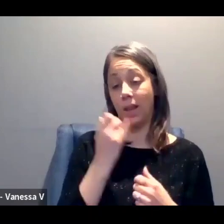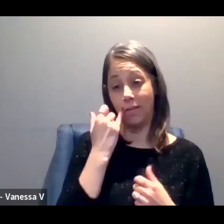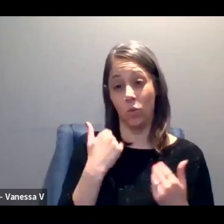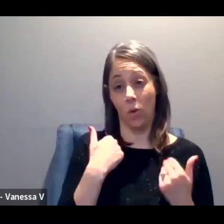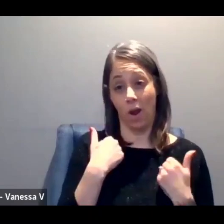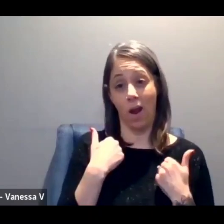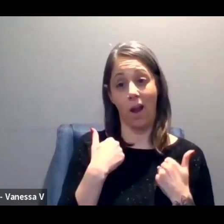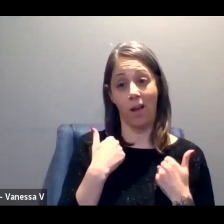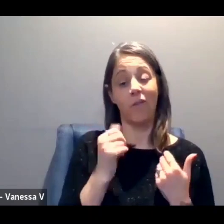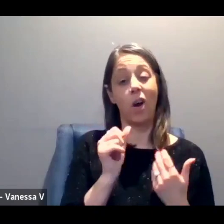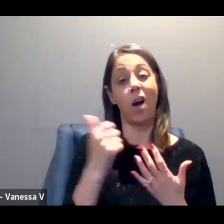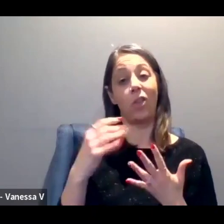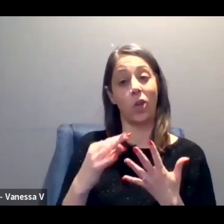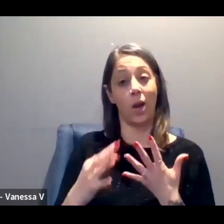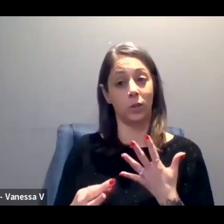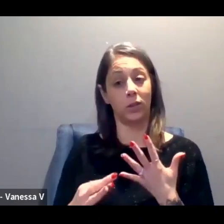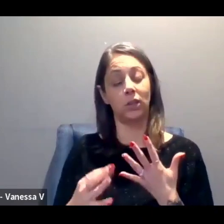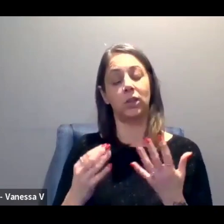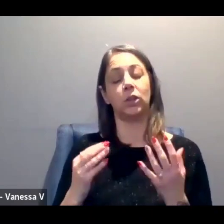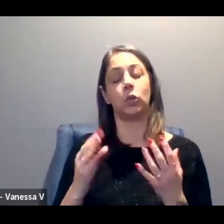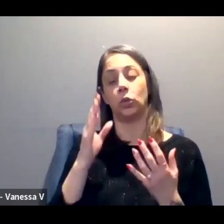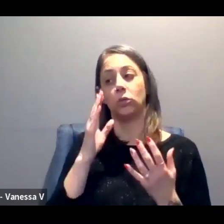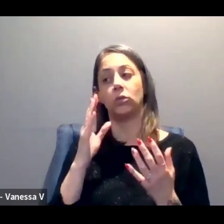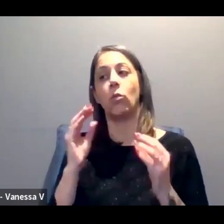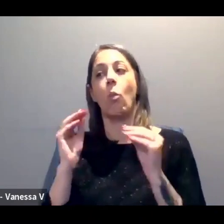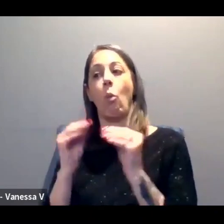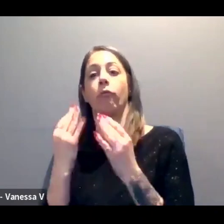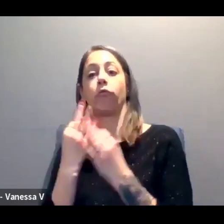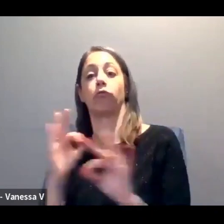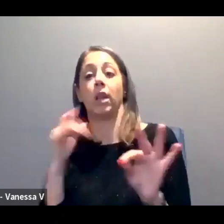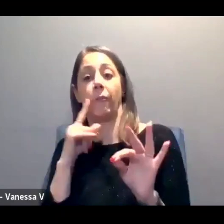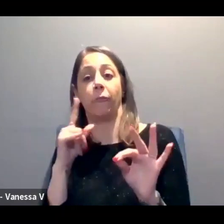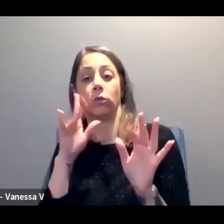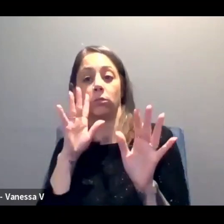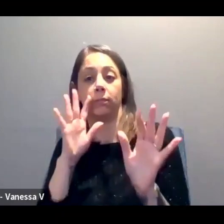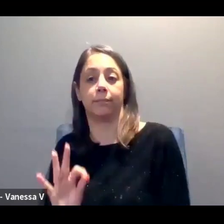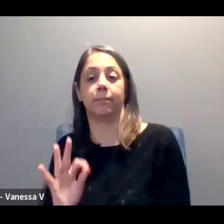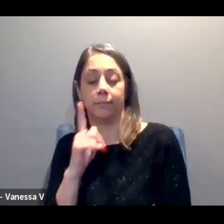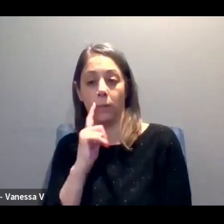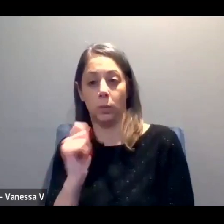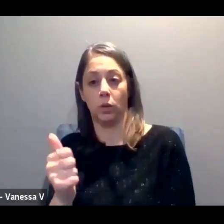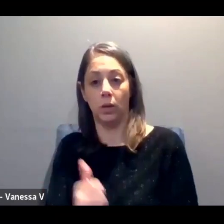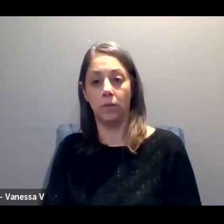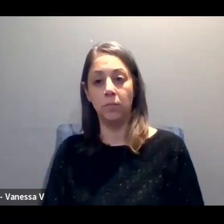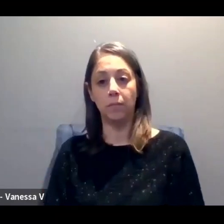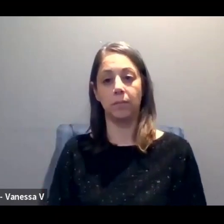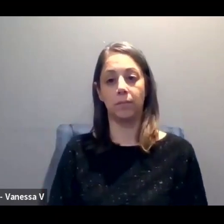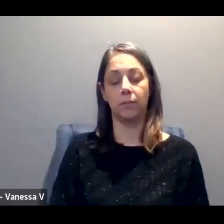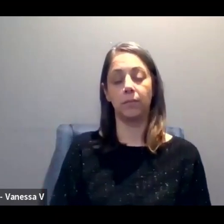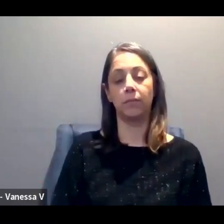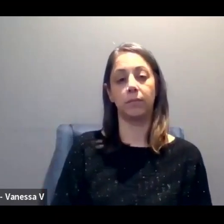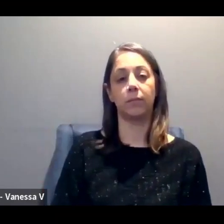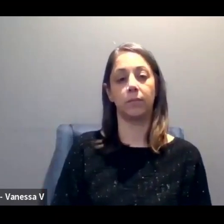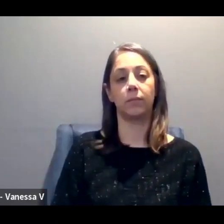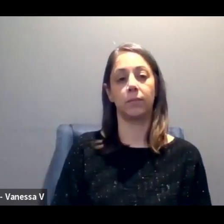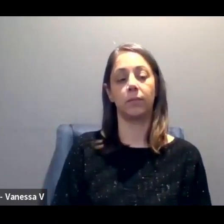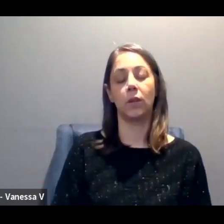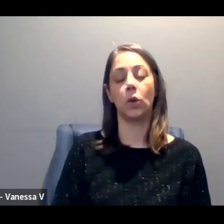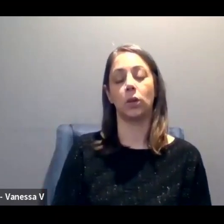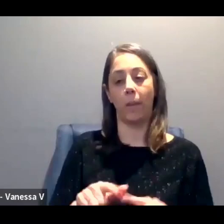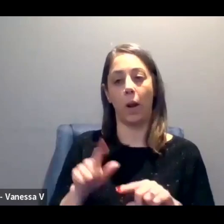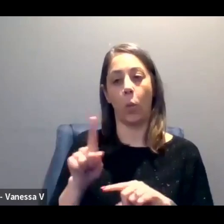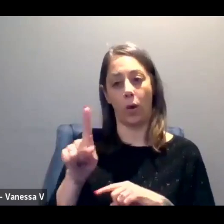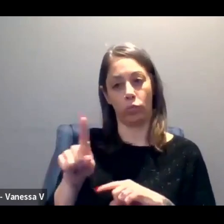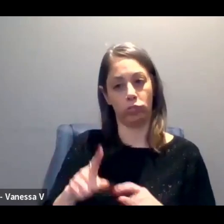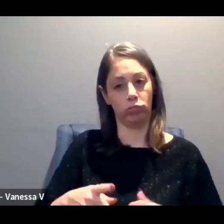looking at some of these other things will give you more freedom in your choices. Um, should those things exist, where you live, where you're